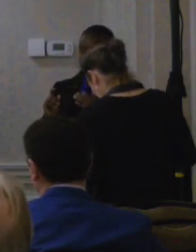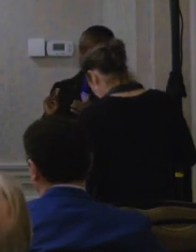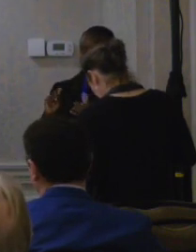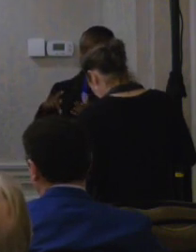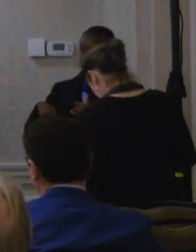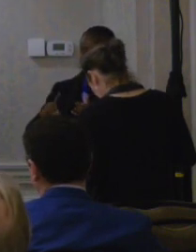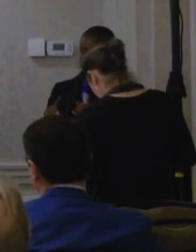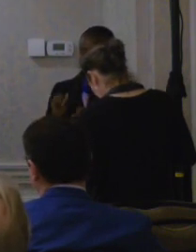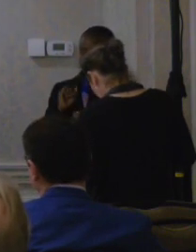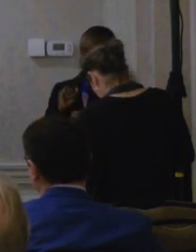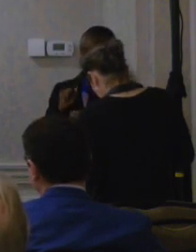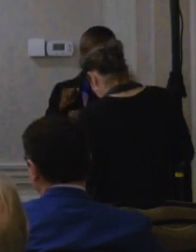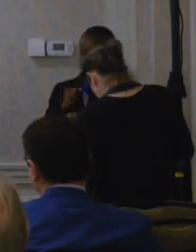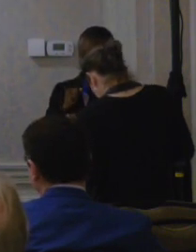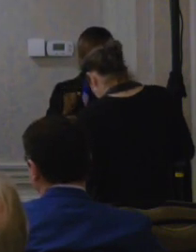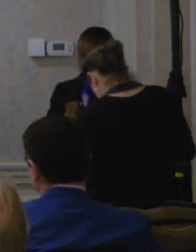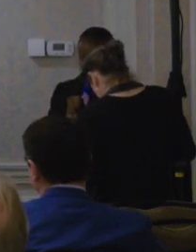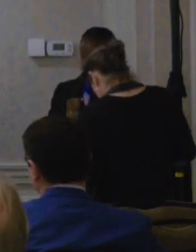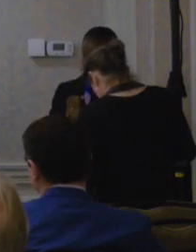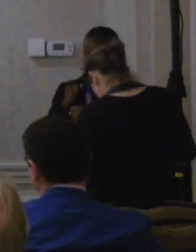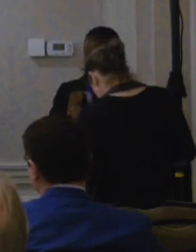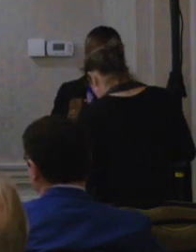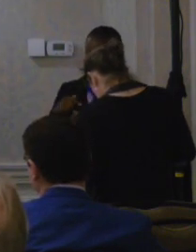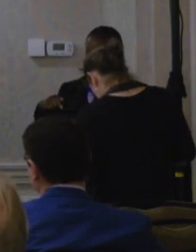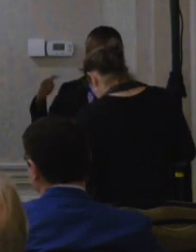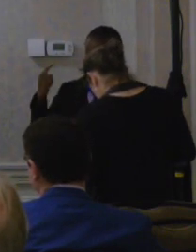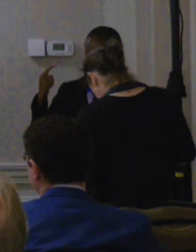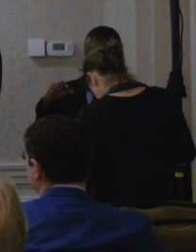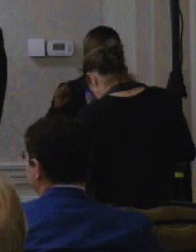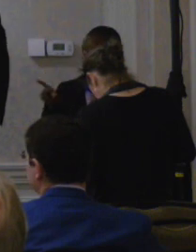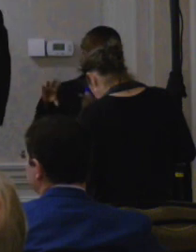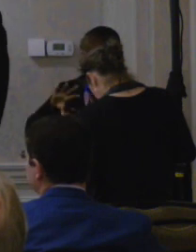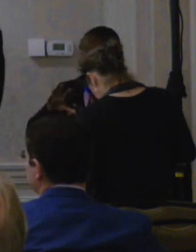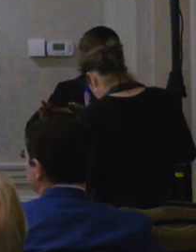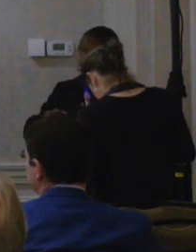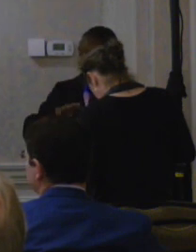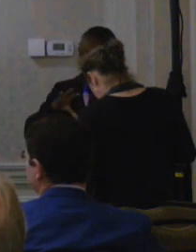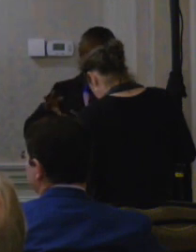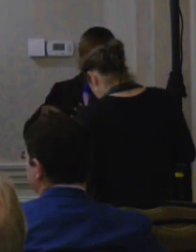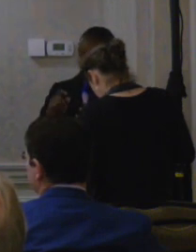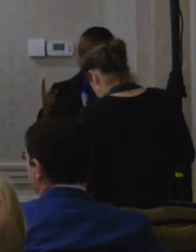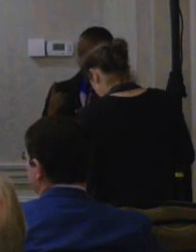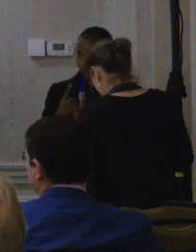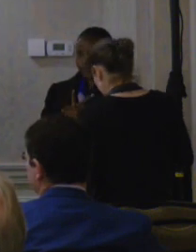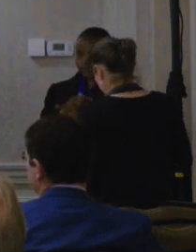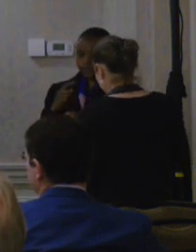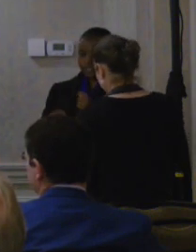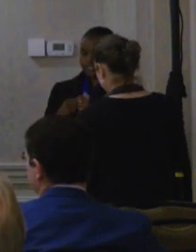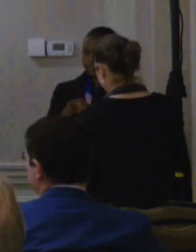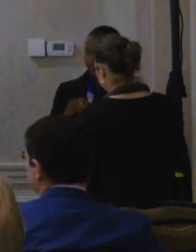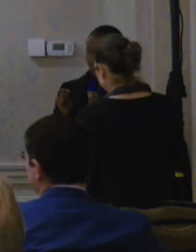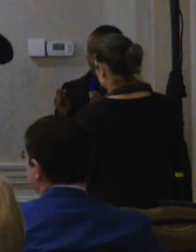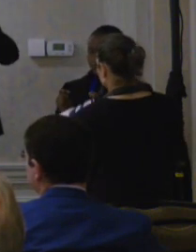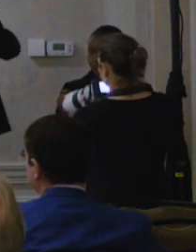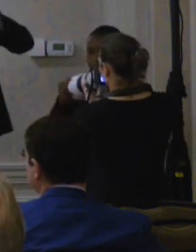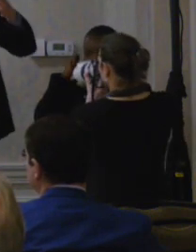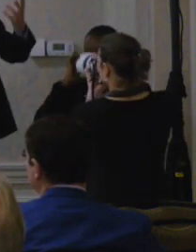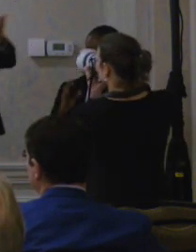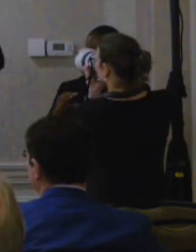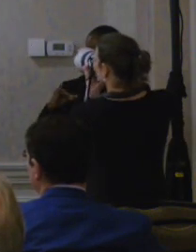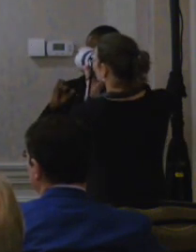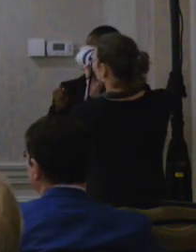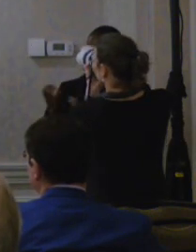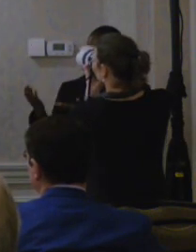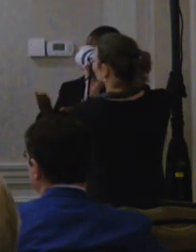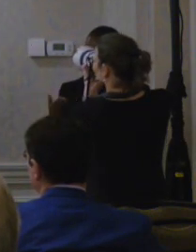professional development can work effectively. So this is a mix of kinds of studies. Obviously, CIES appropriately welcomes